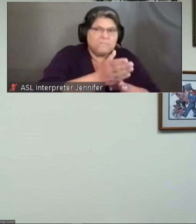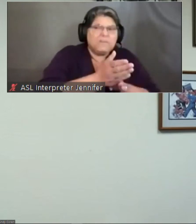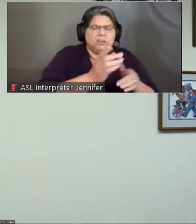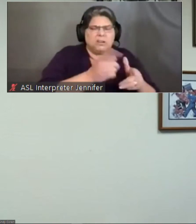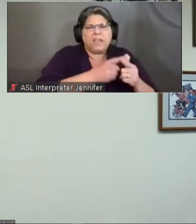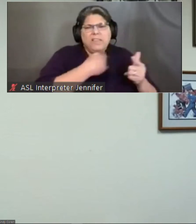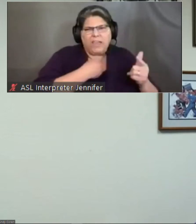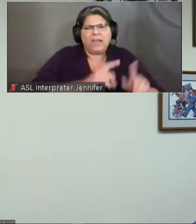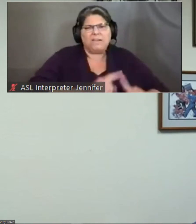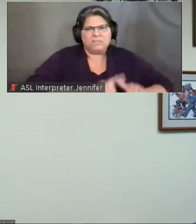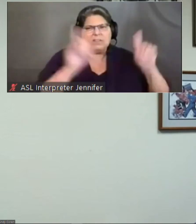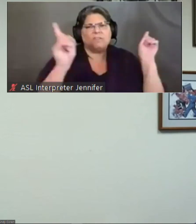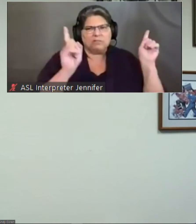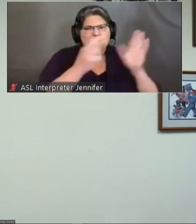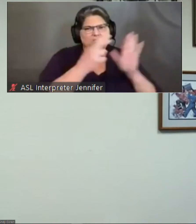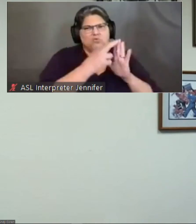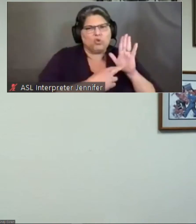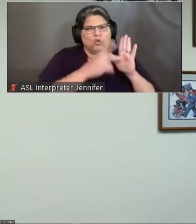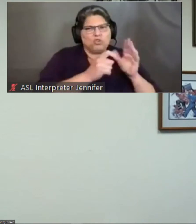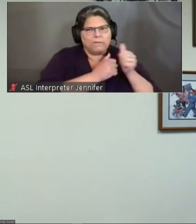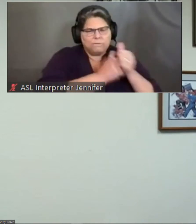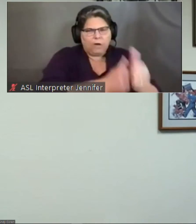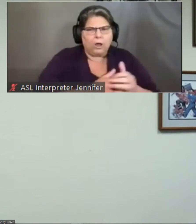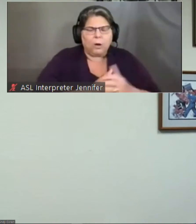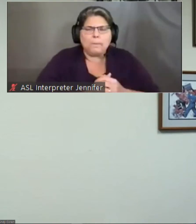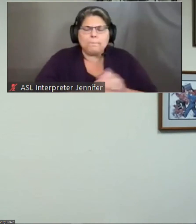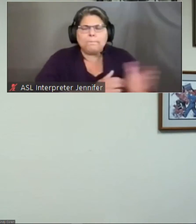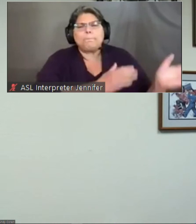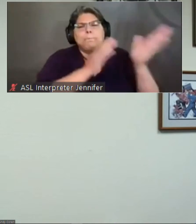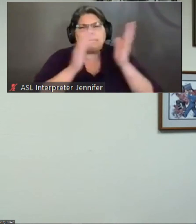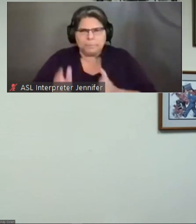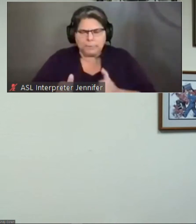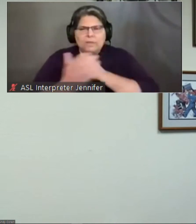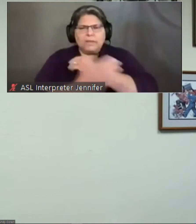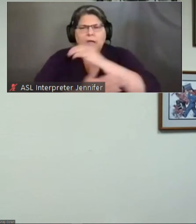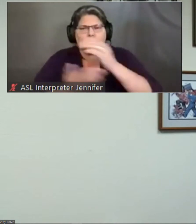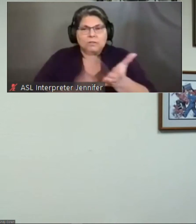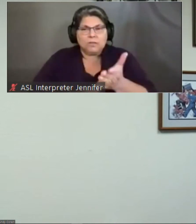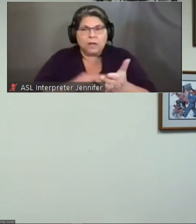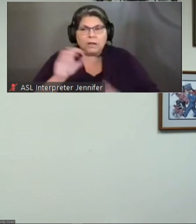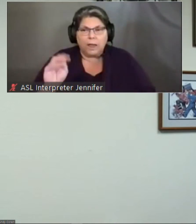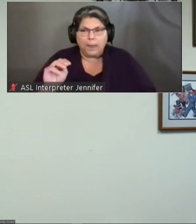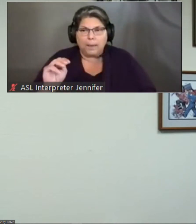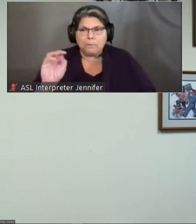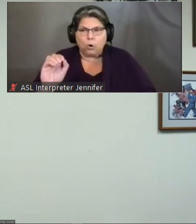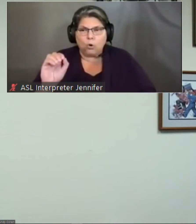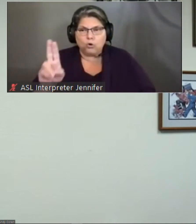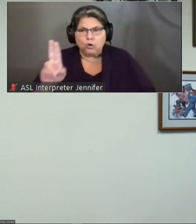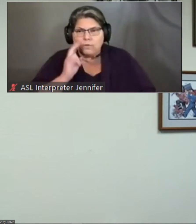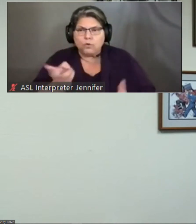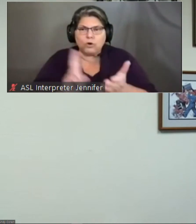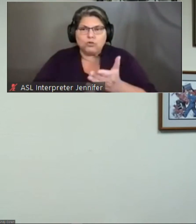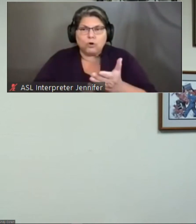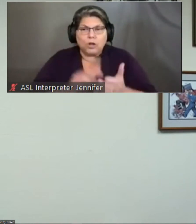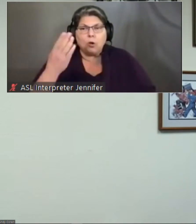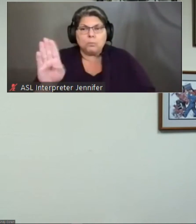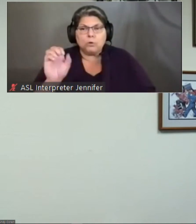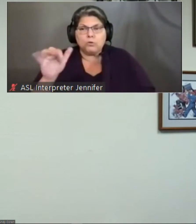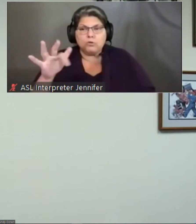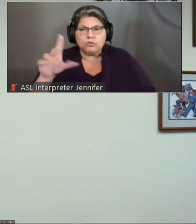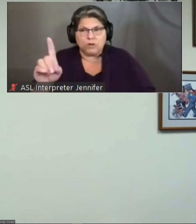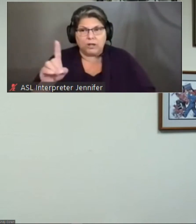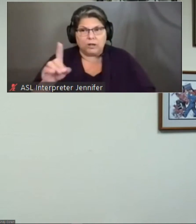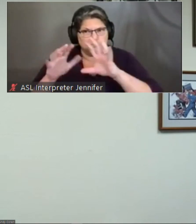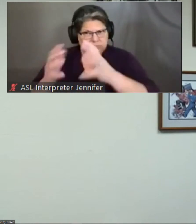to vaccinations. The county has signed an MOU for joining the Blue Shield third-party administrator, and our